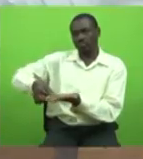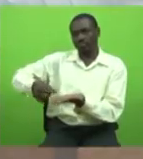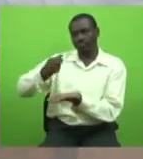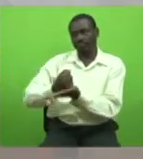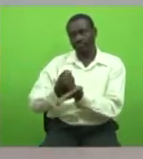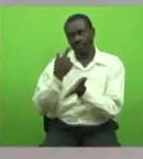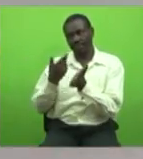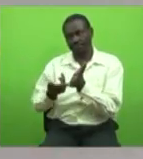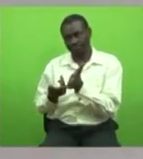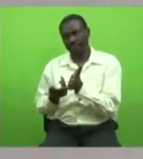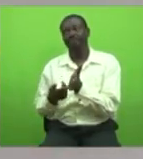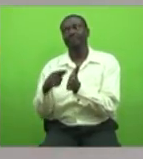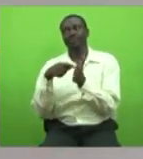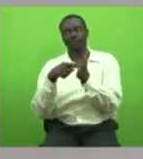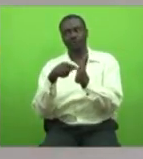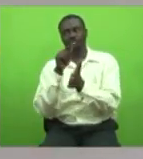I, that means you,